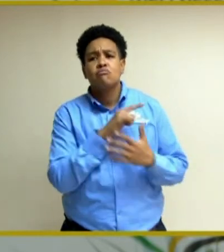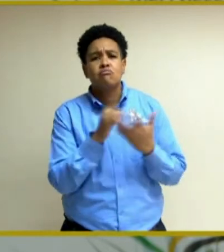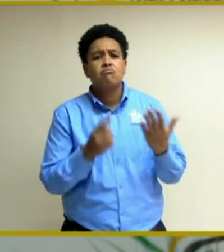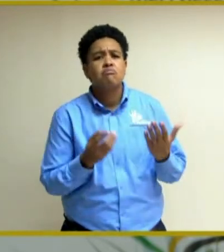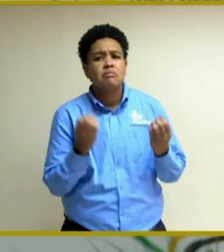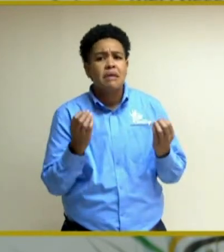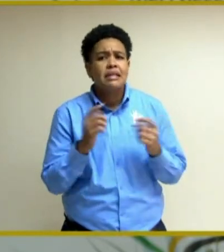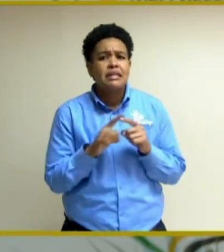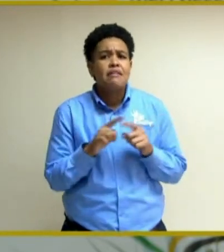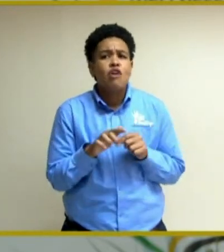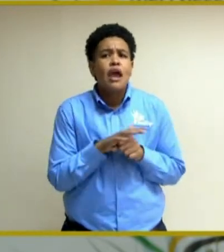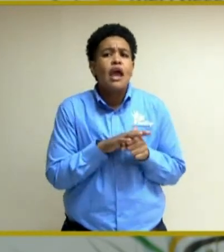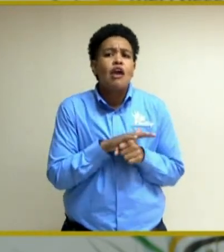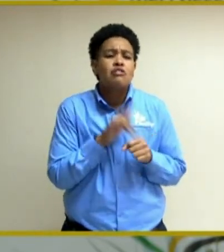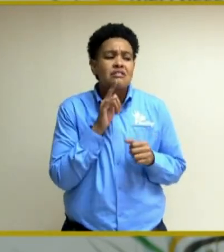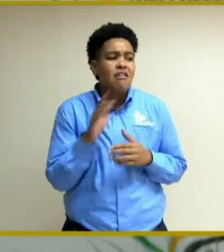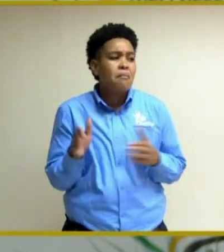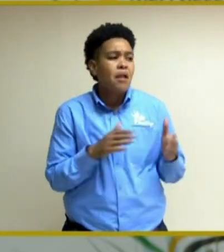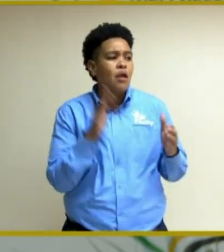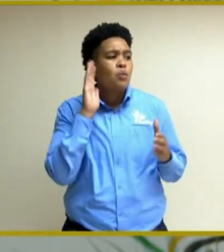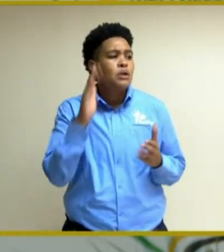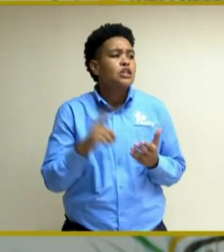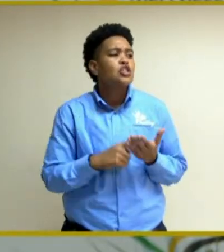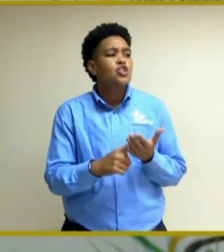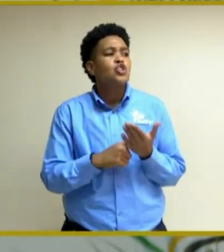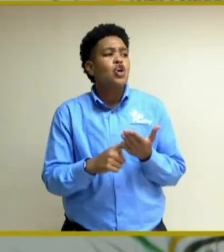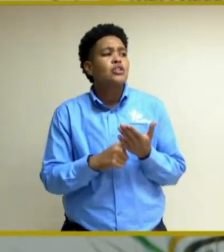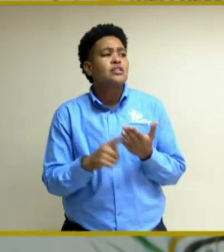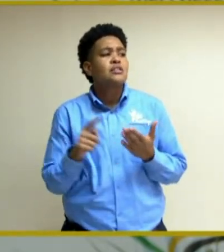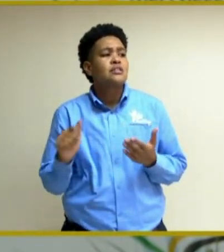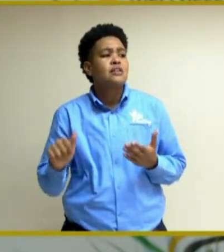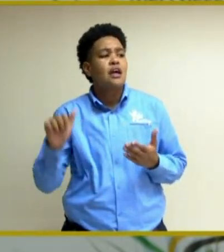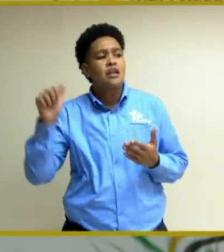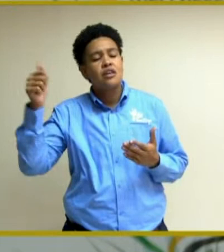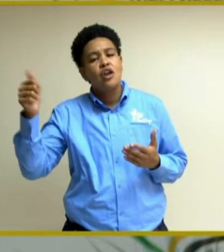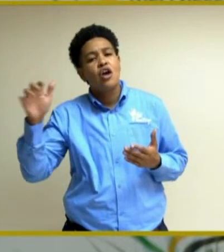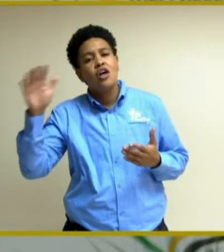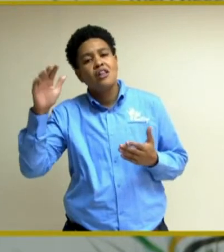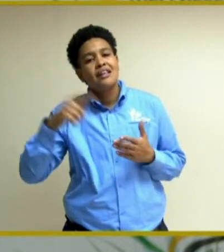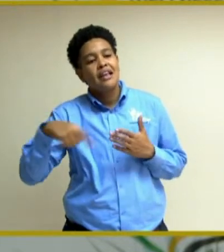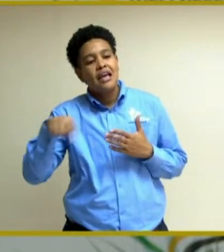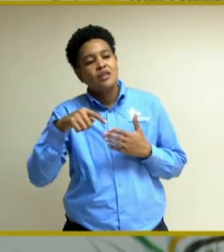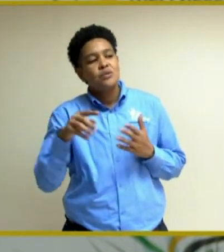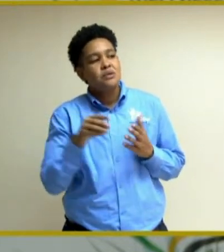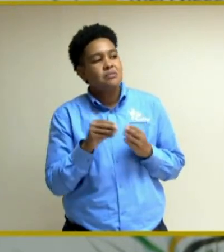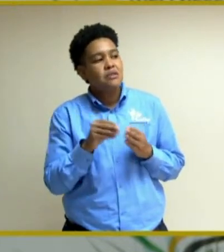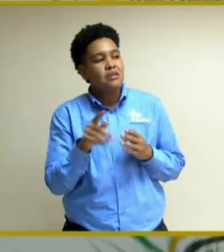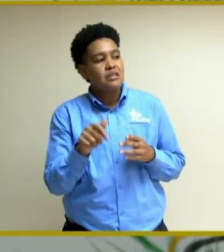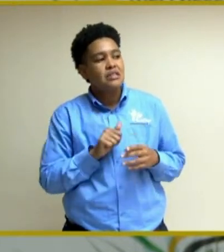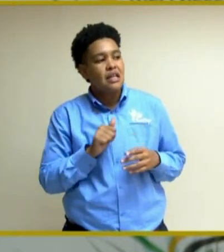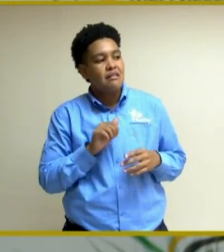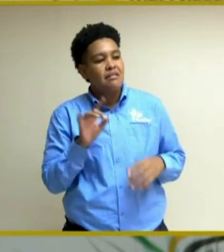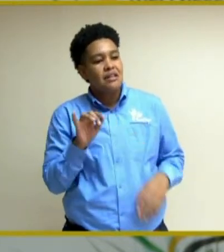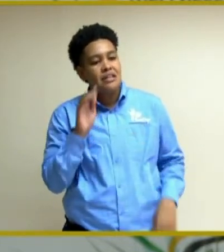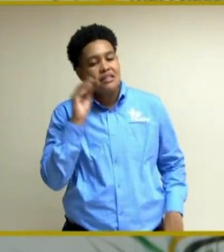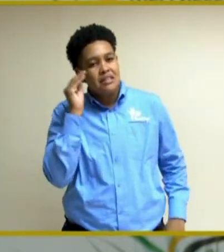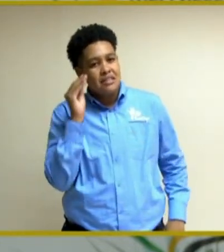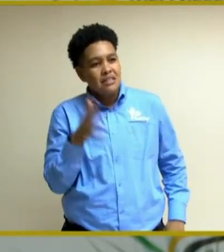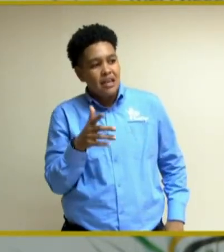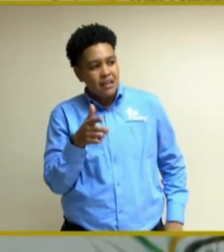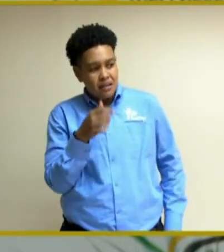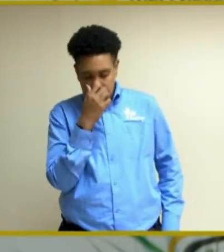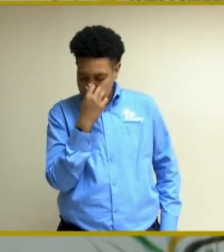areas of the plan that we will discuss at another next week. I did say at